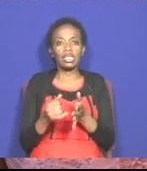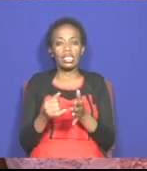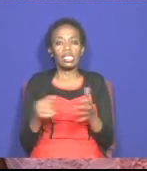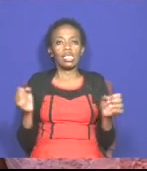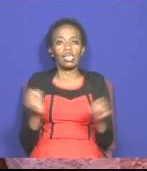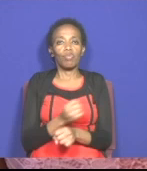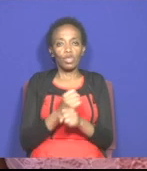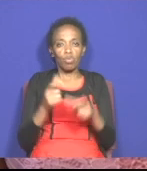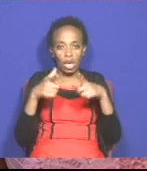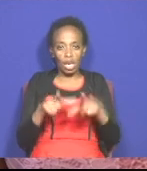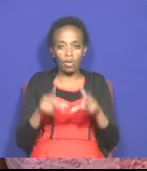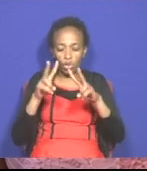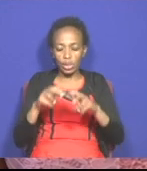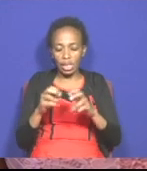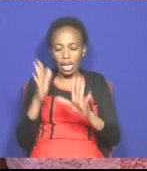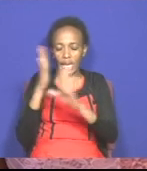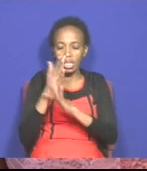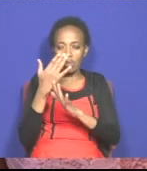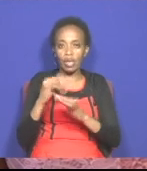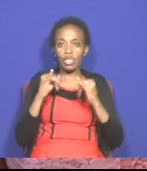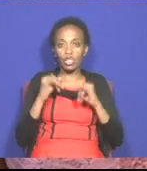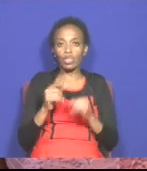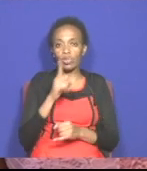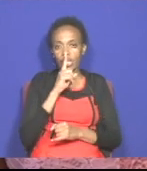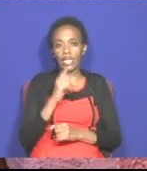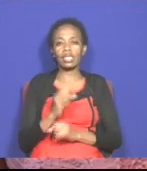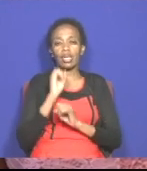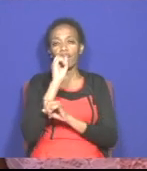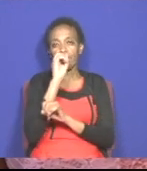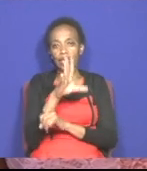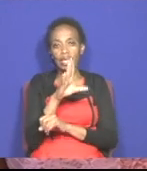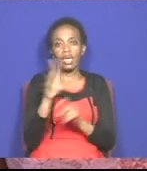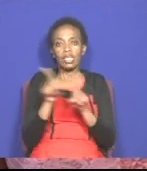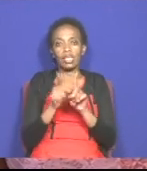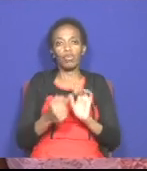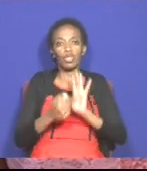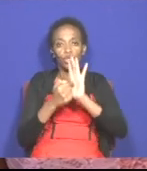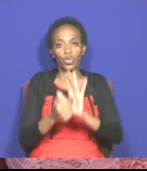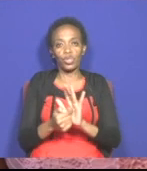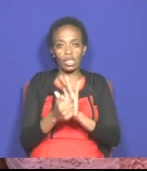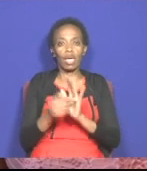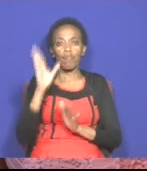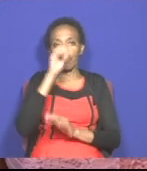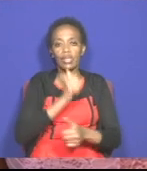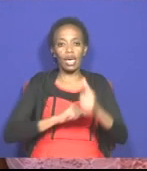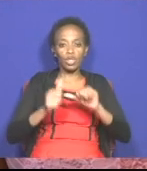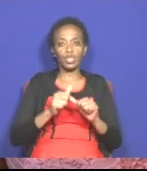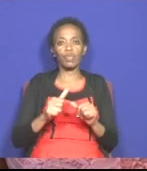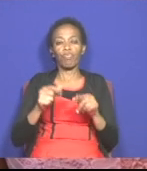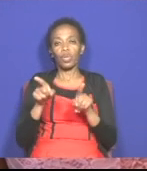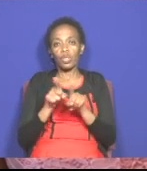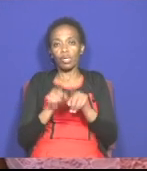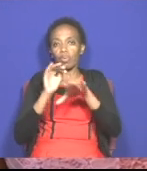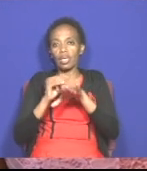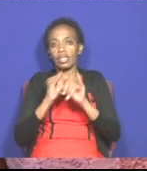not be allowed to seek shelter by trying to silence the media that exposes their misdeeds. We are also calling